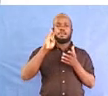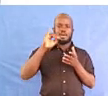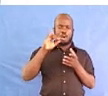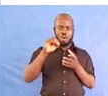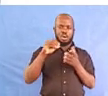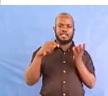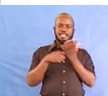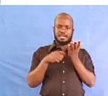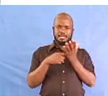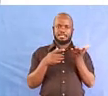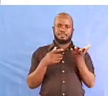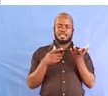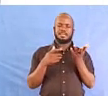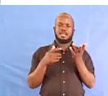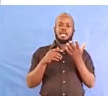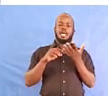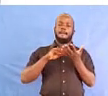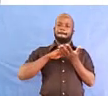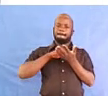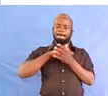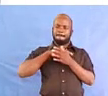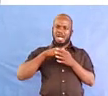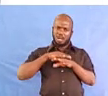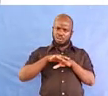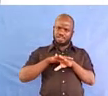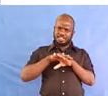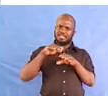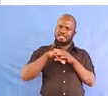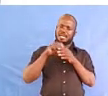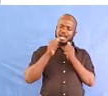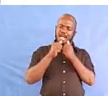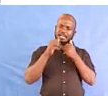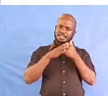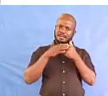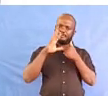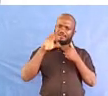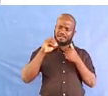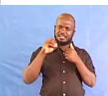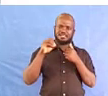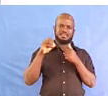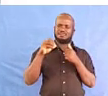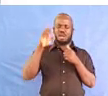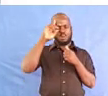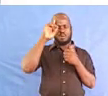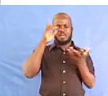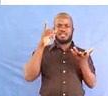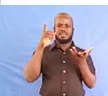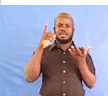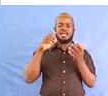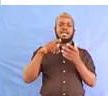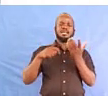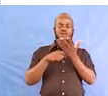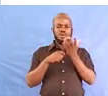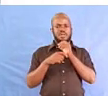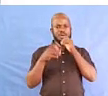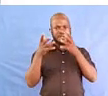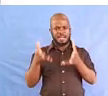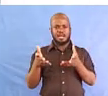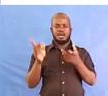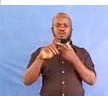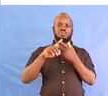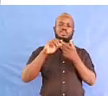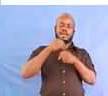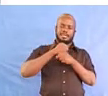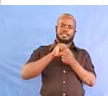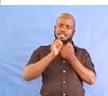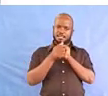engineered virus or bioterror agent. The state of molecular biology in the 1950s was rudimentary. The capability did not